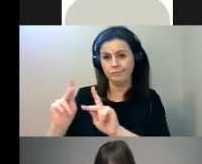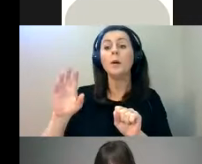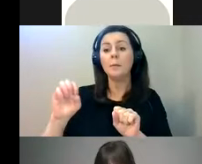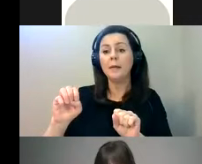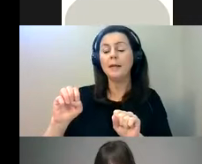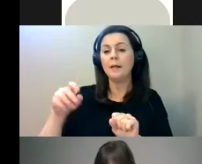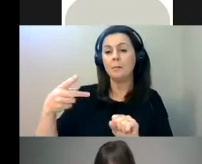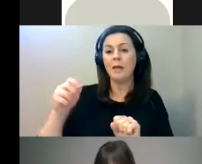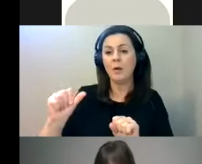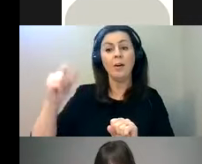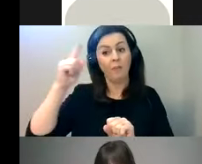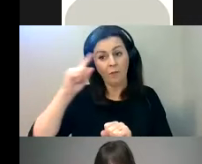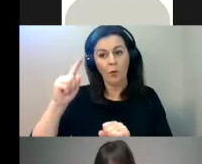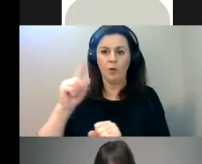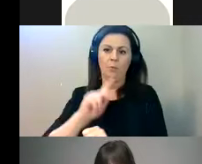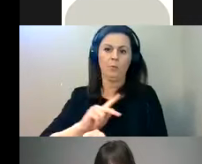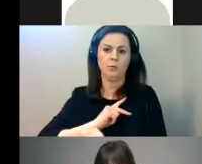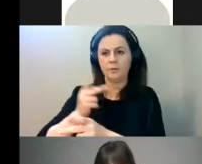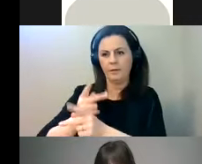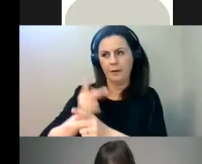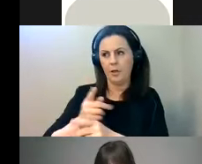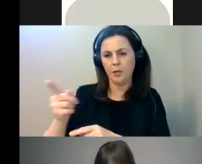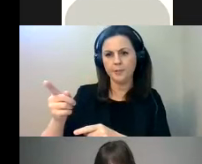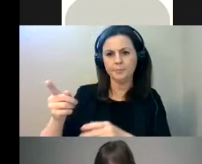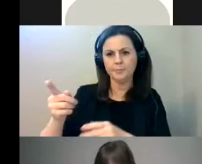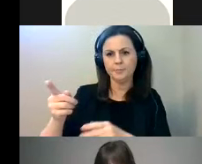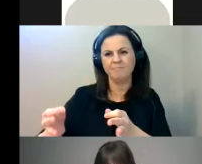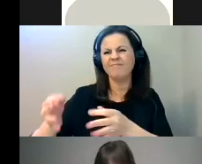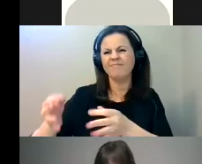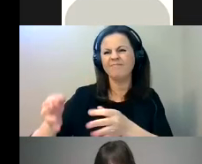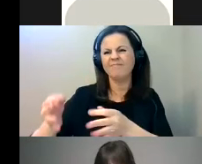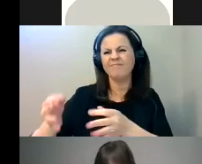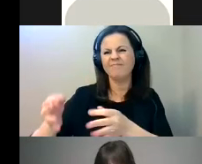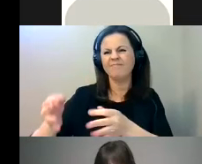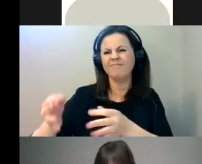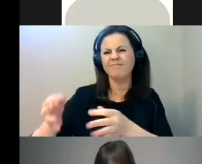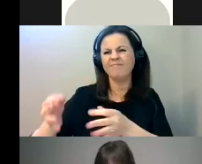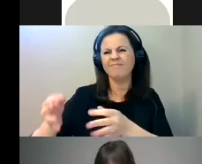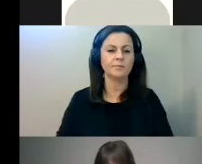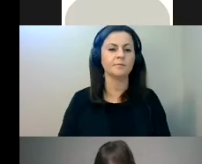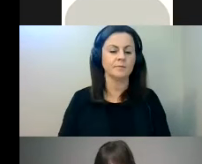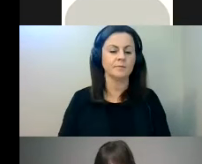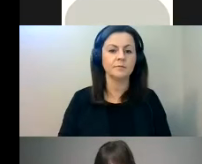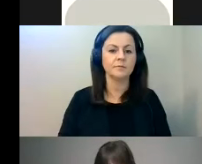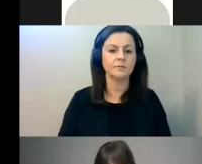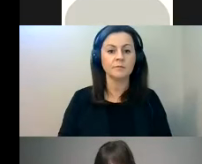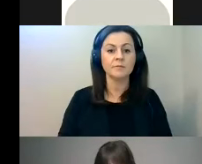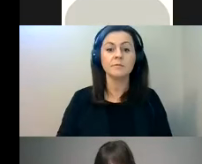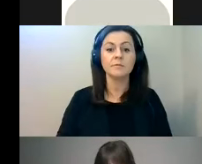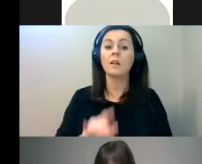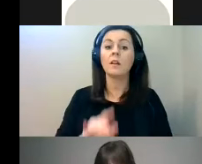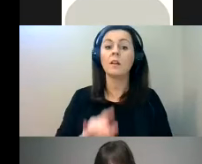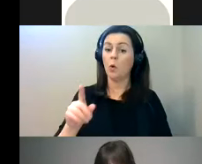care. So let's now move to executing these documents validly in